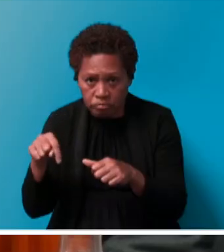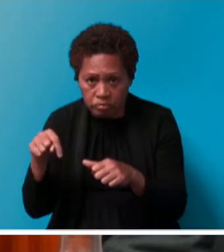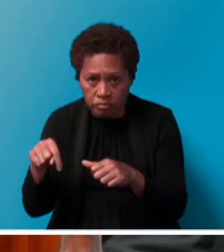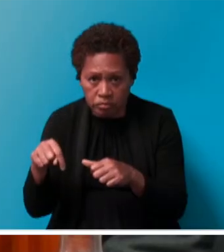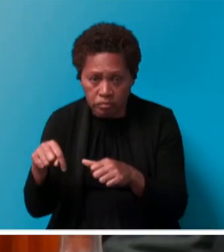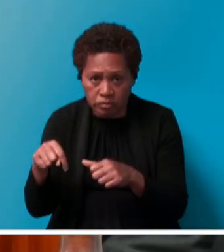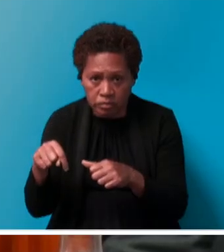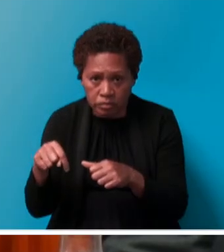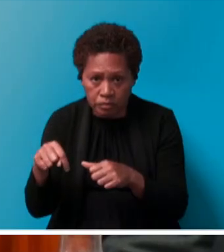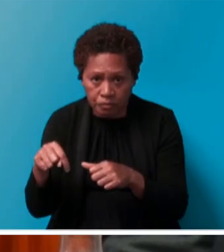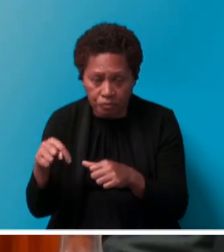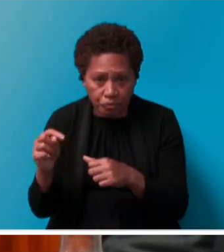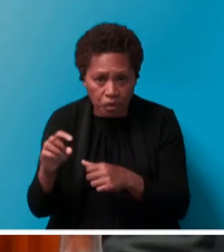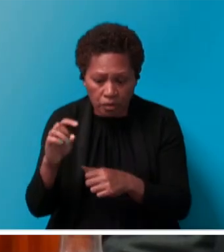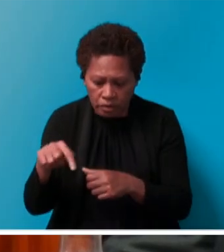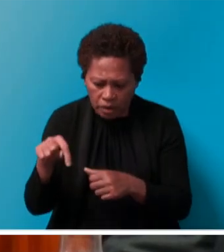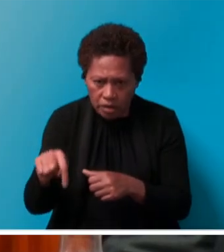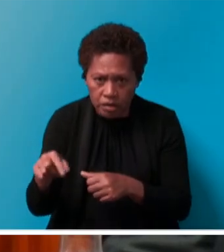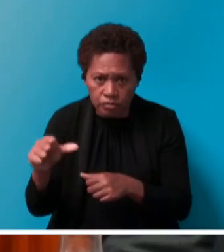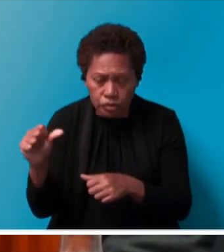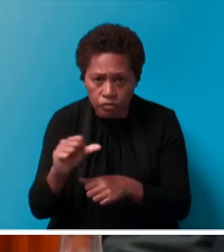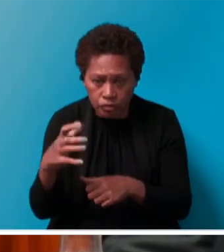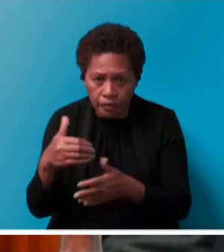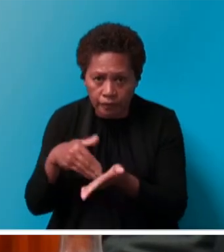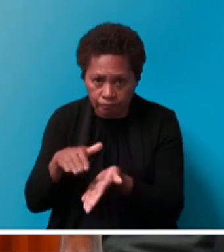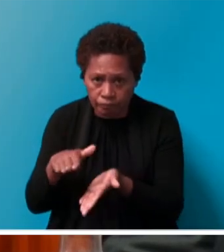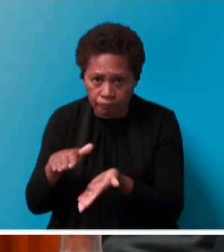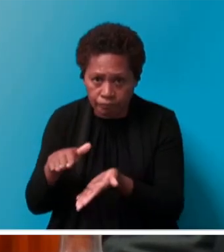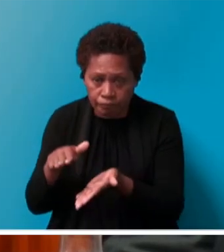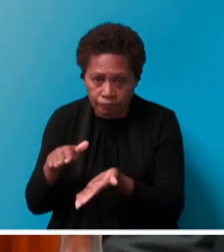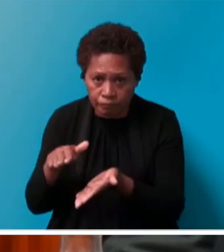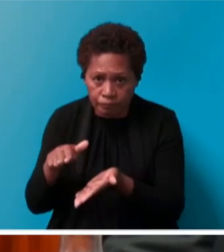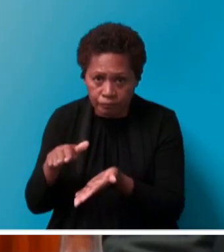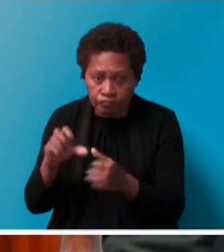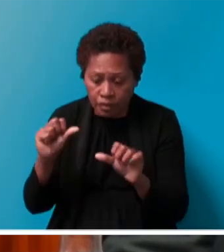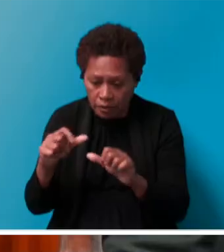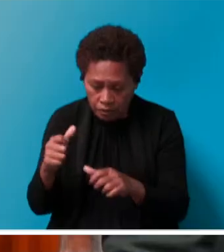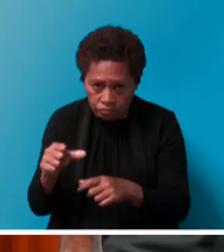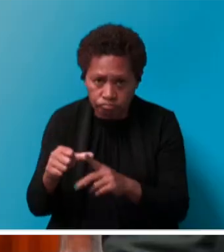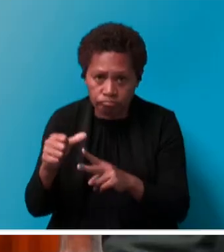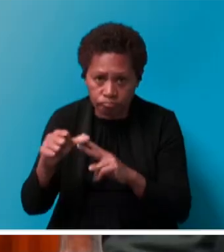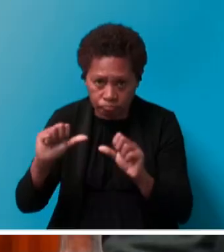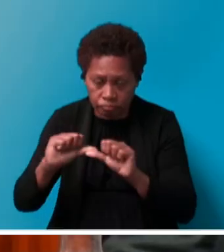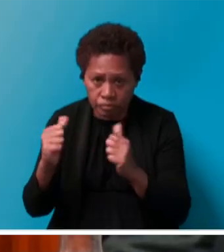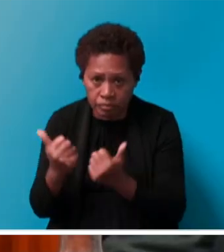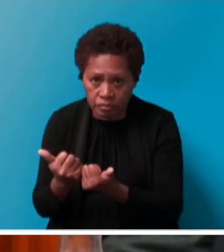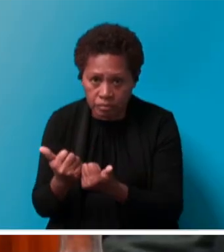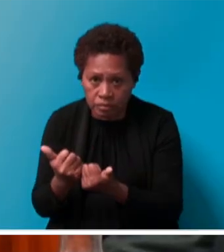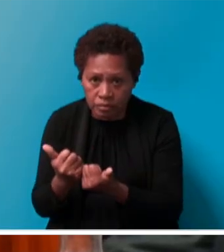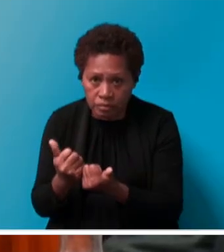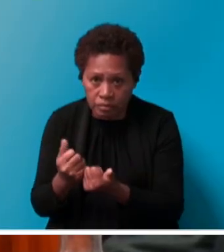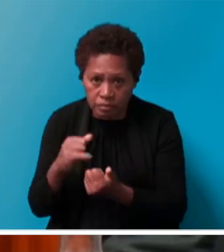their consent or benefit. This brings me to the critical national priority, Mr. Speaker,